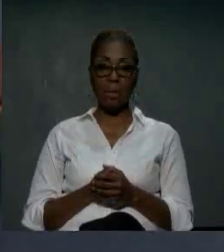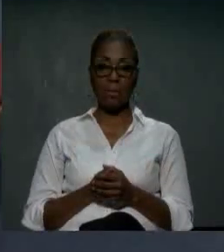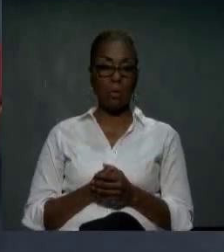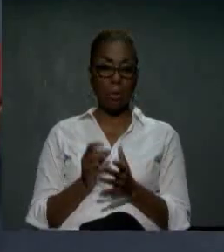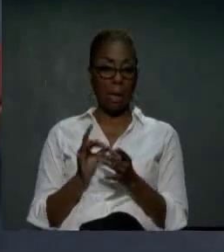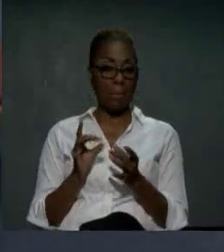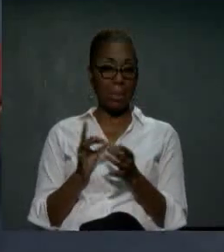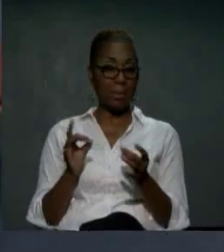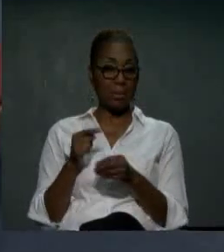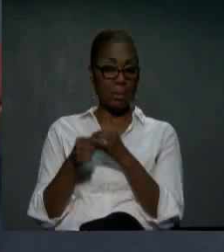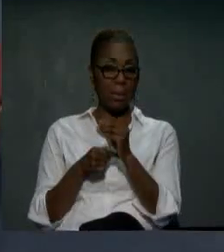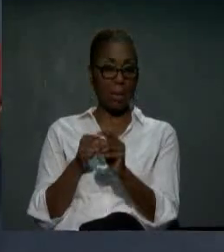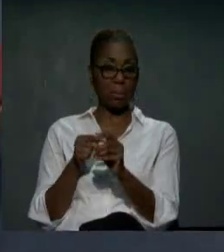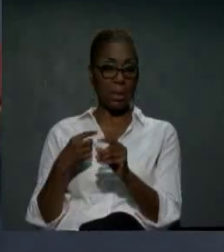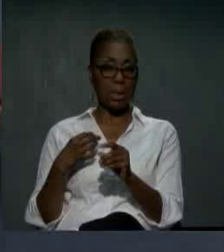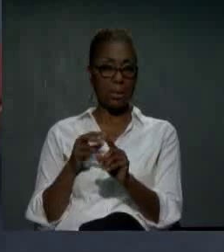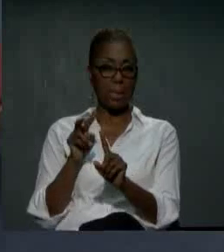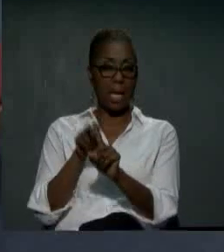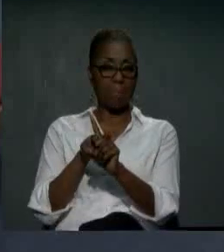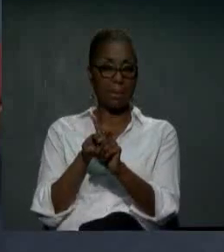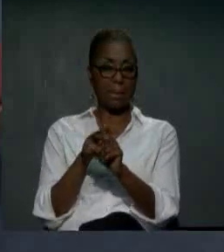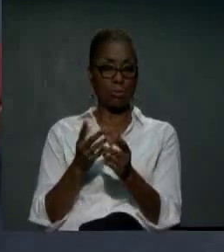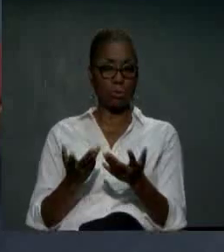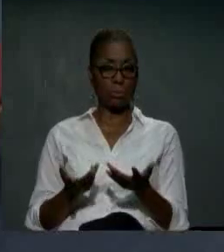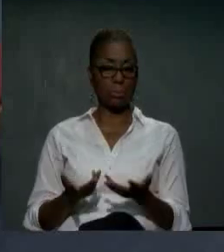Or comments about the application?